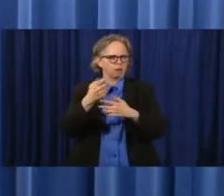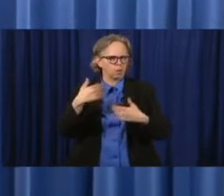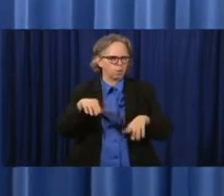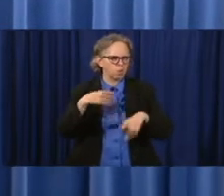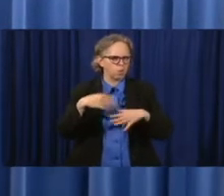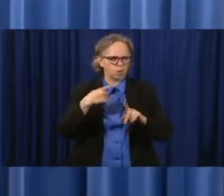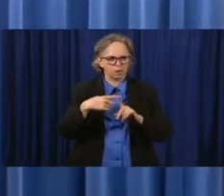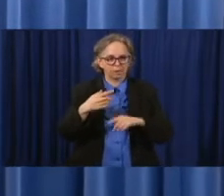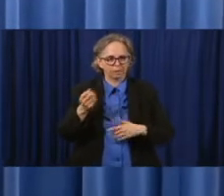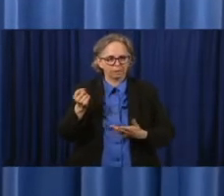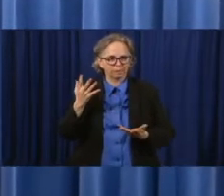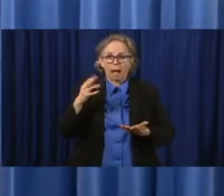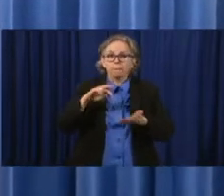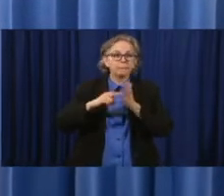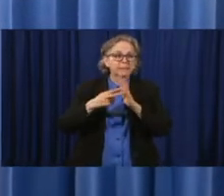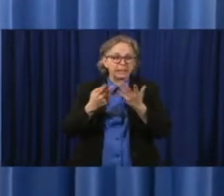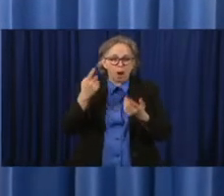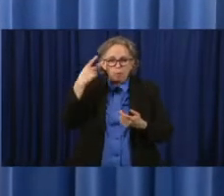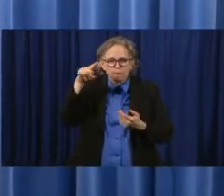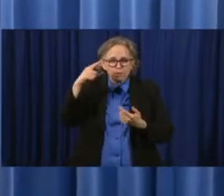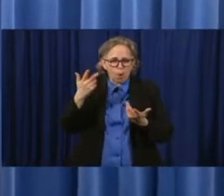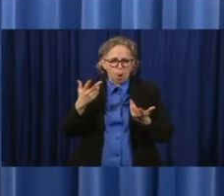ability to isolate people.